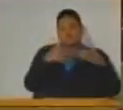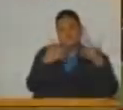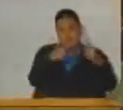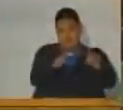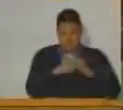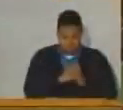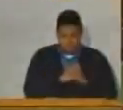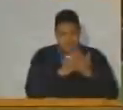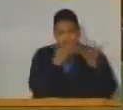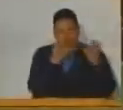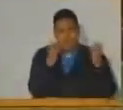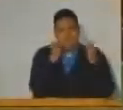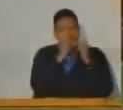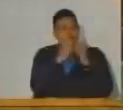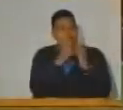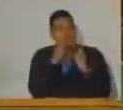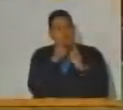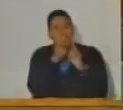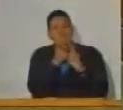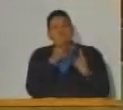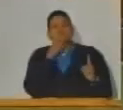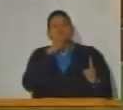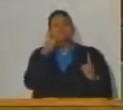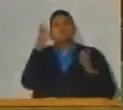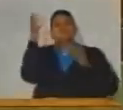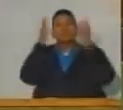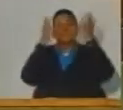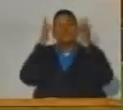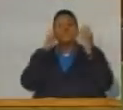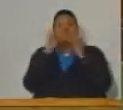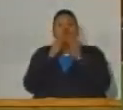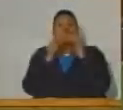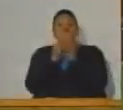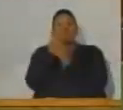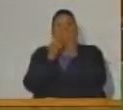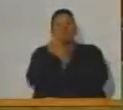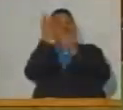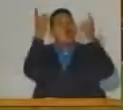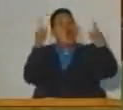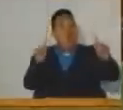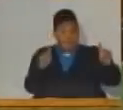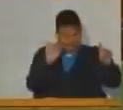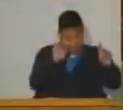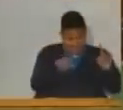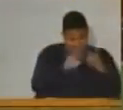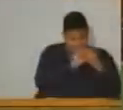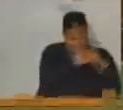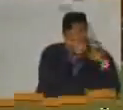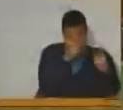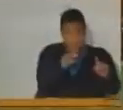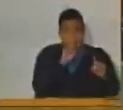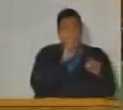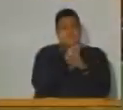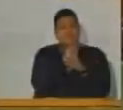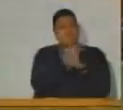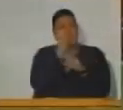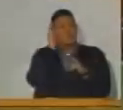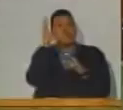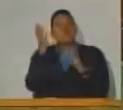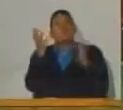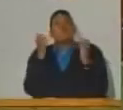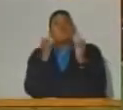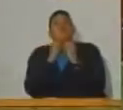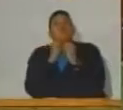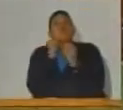The demand for more effective consular services is growing, and in this regard, the Ministry will seek